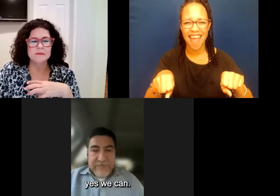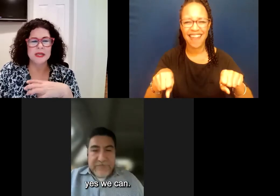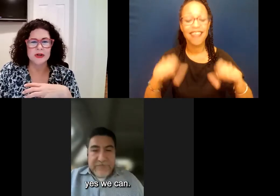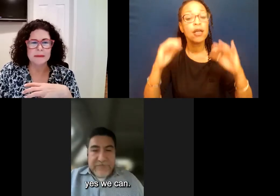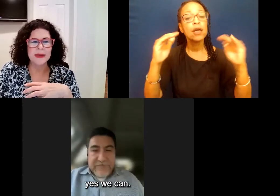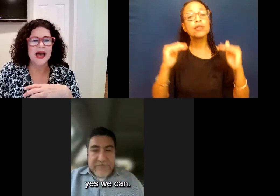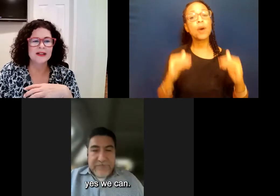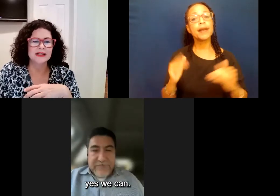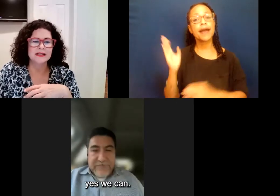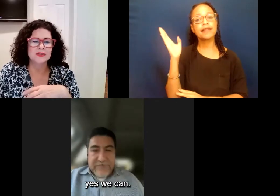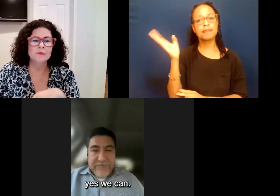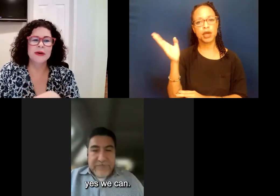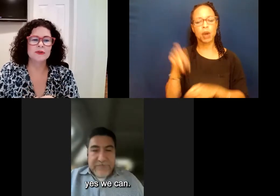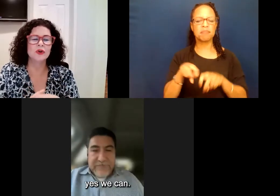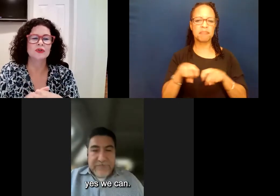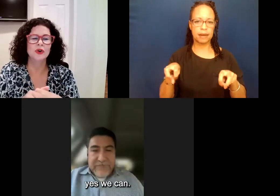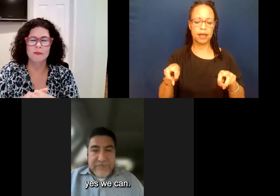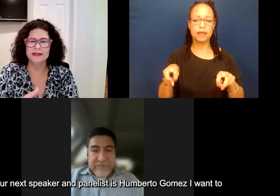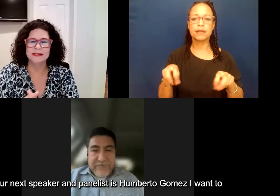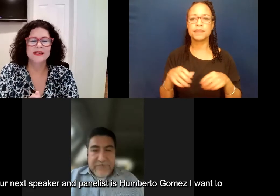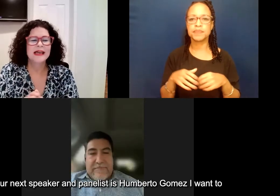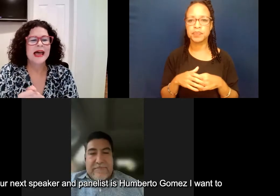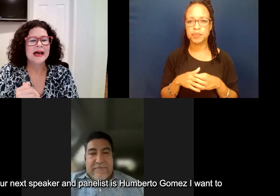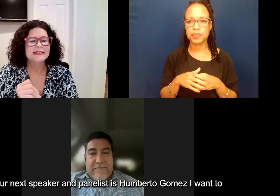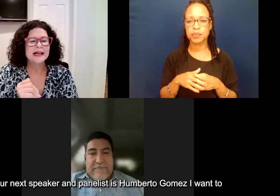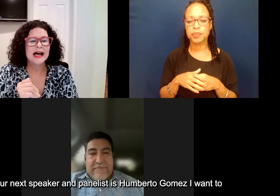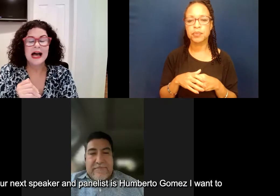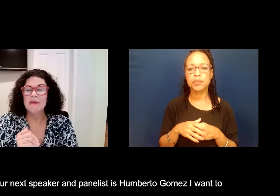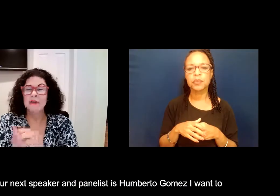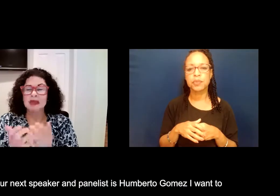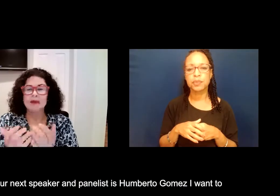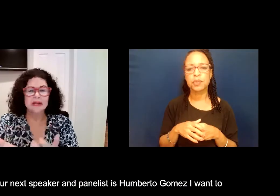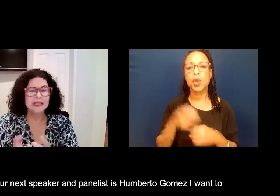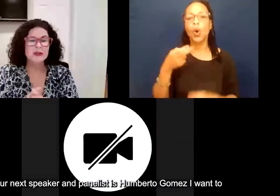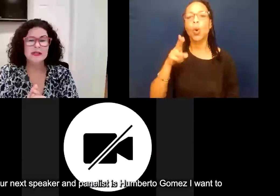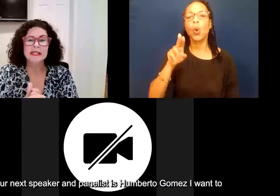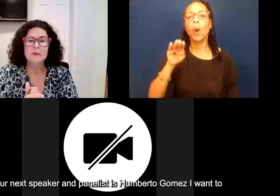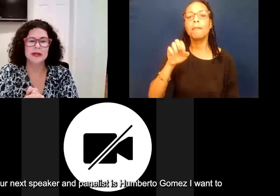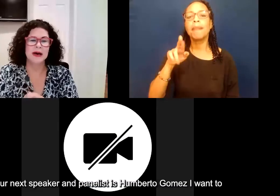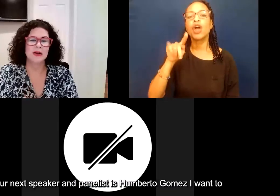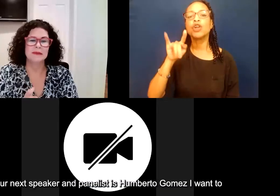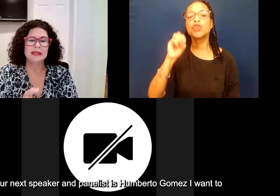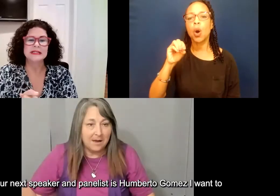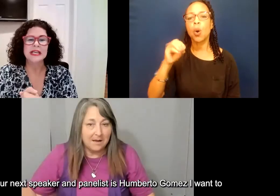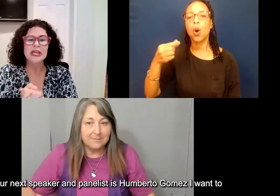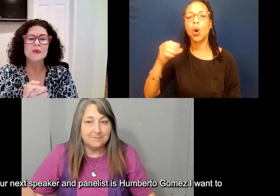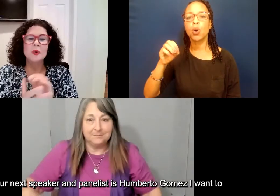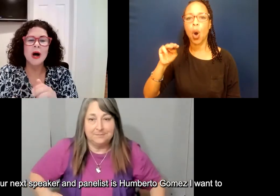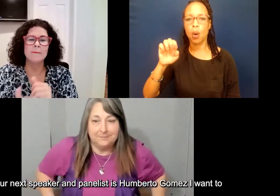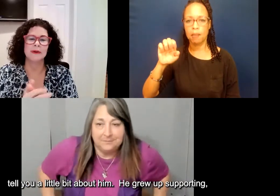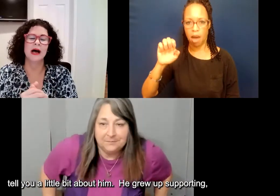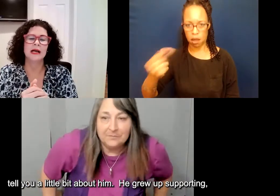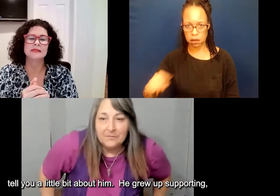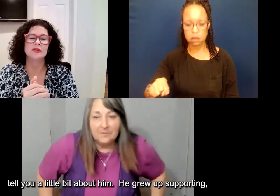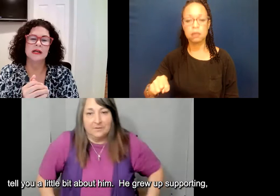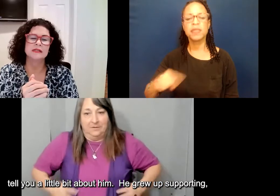speaker and panelist is Humberto Gomez. And I want to tell you a little bit about him, because he grew